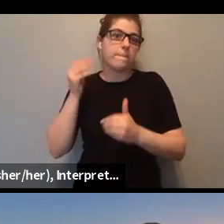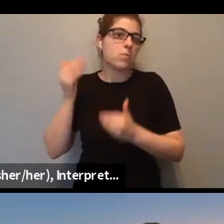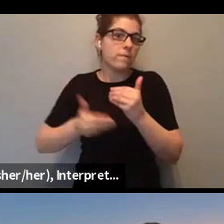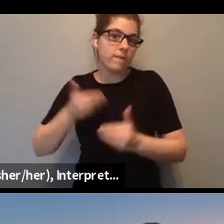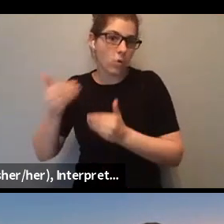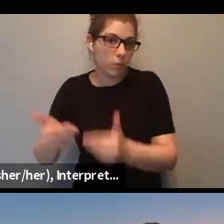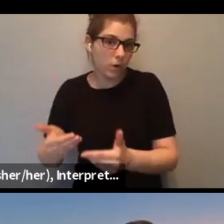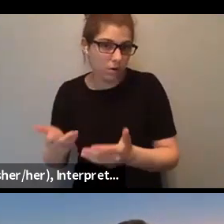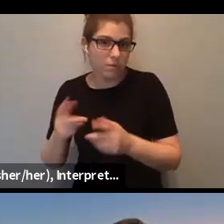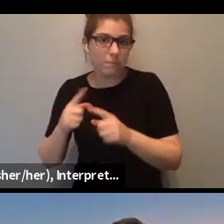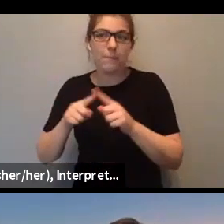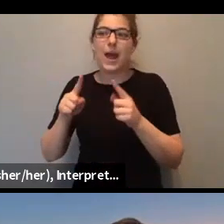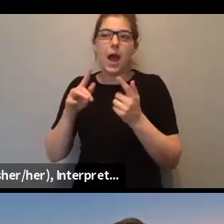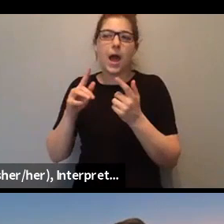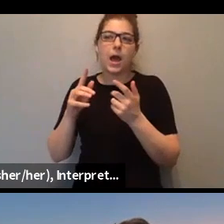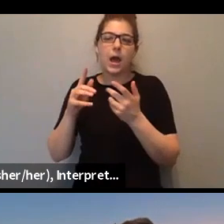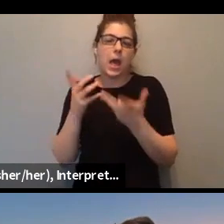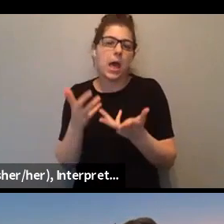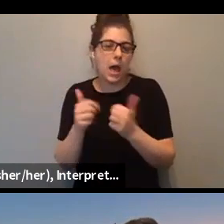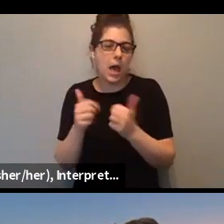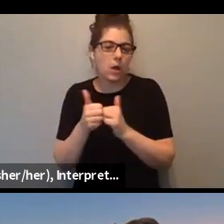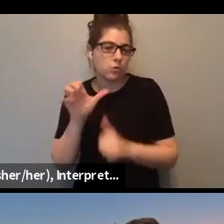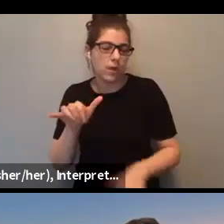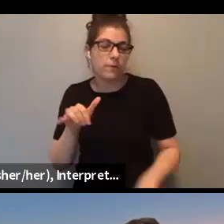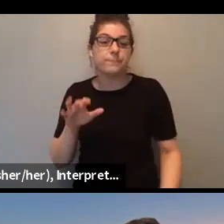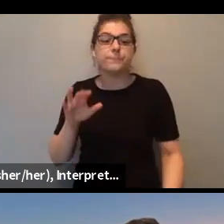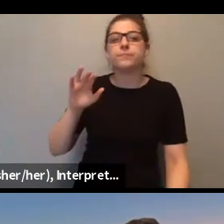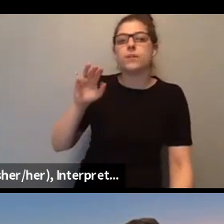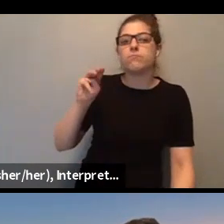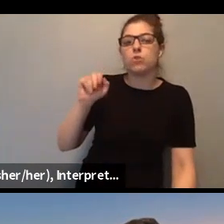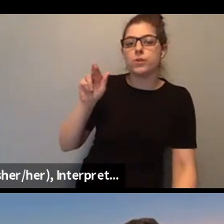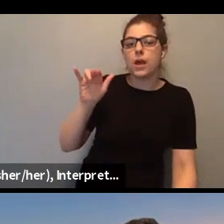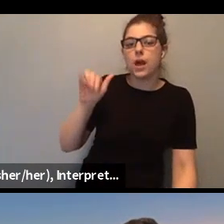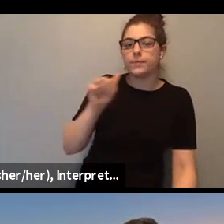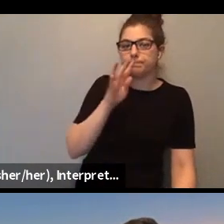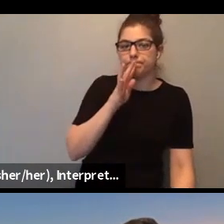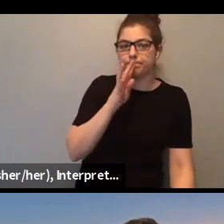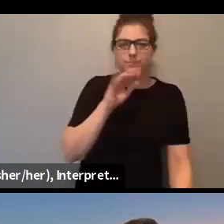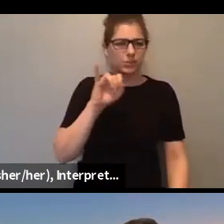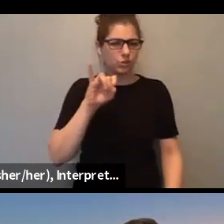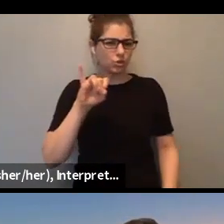organizations? Joseph, thank you. That's sort of a perfect segue